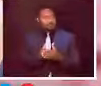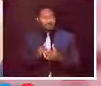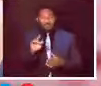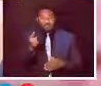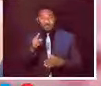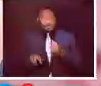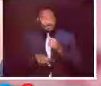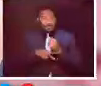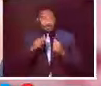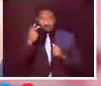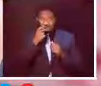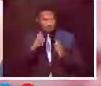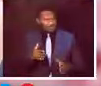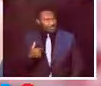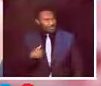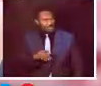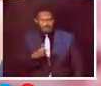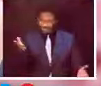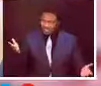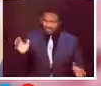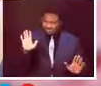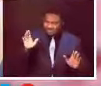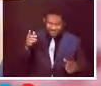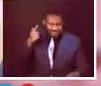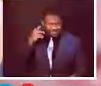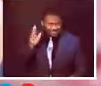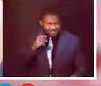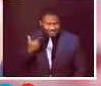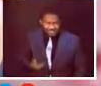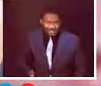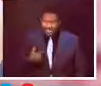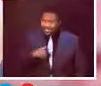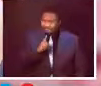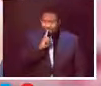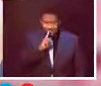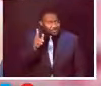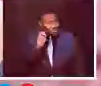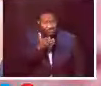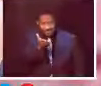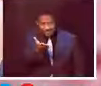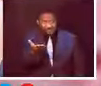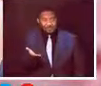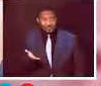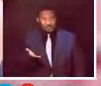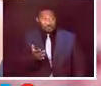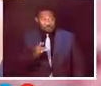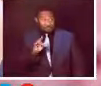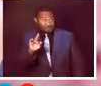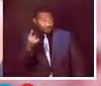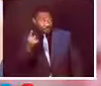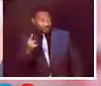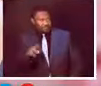Listen to me. I listen to you in silence. I listen to you in silence. The first deputy speaker